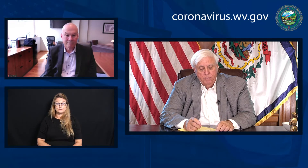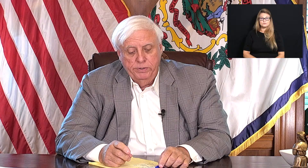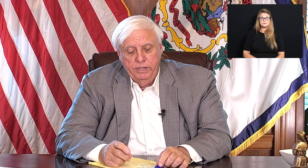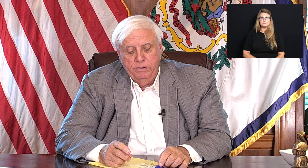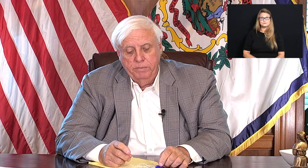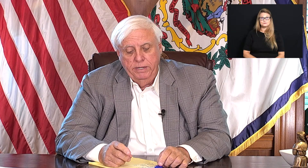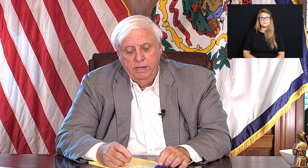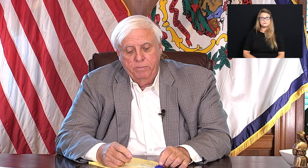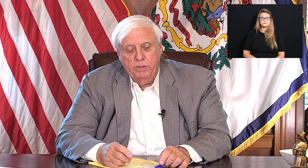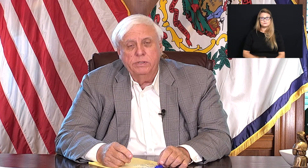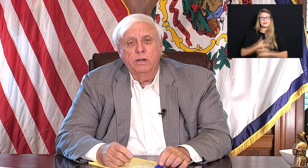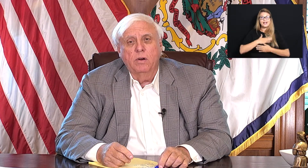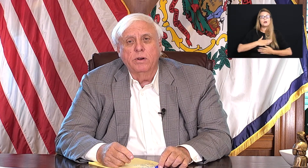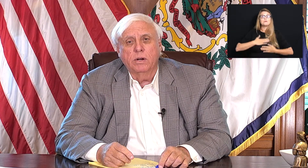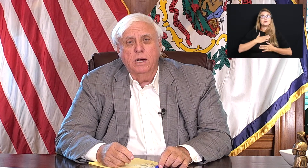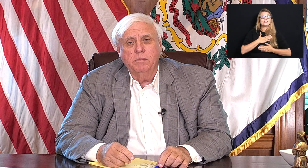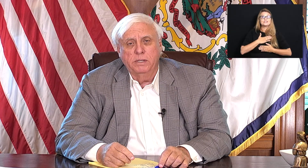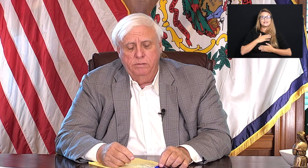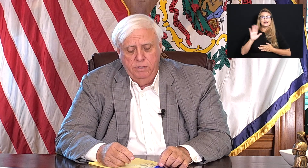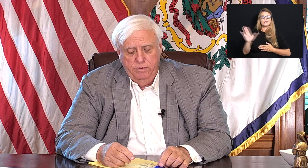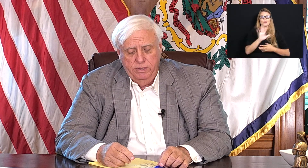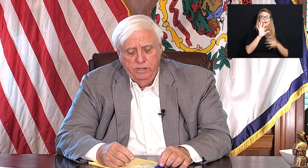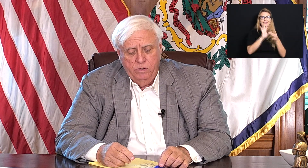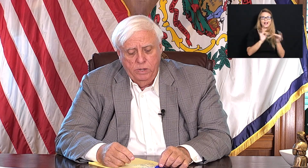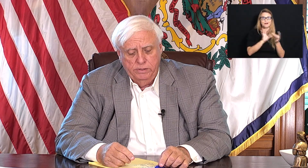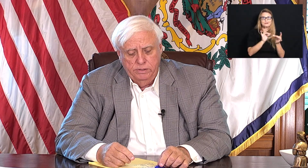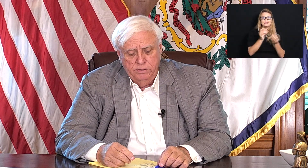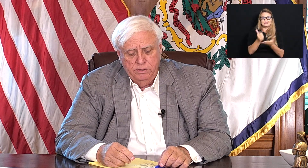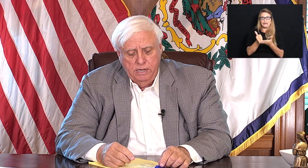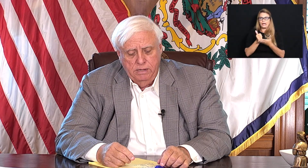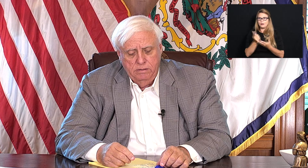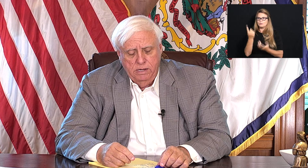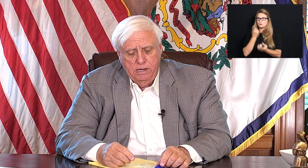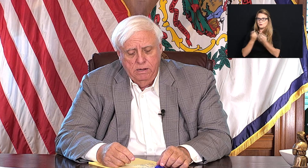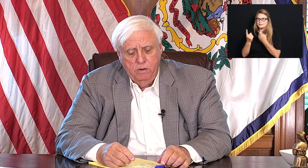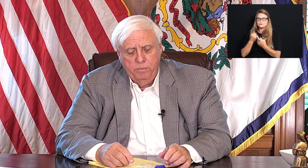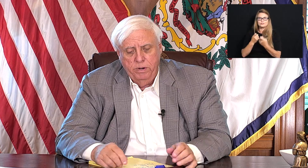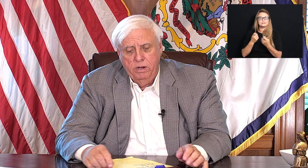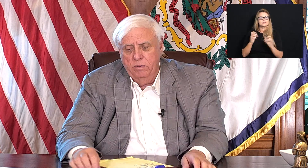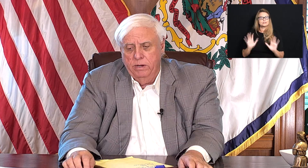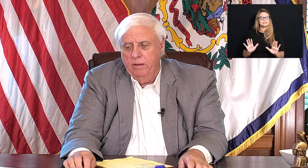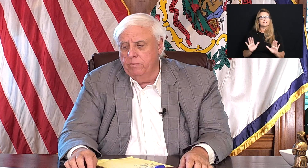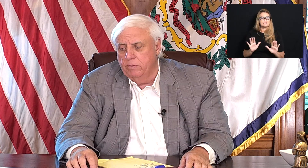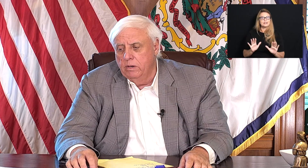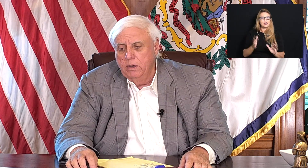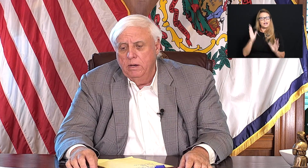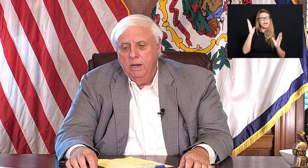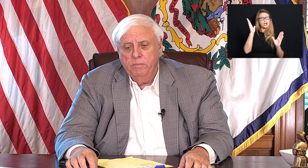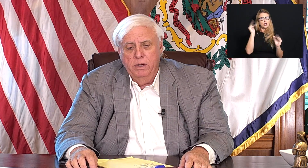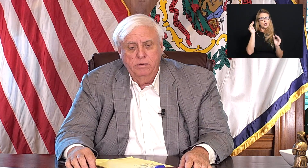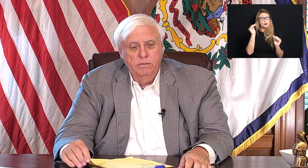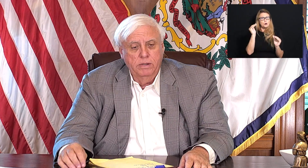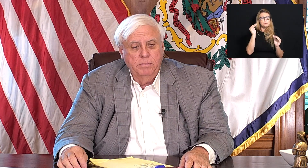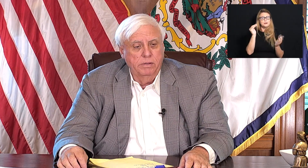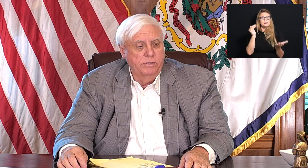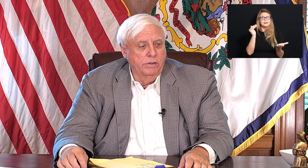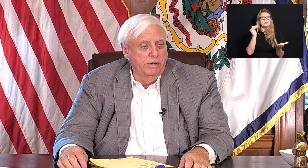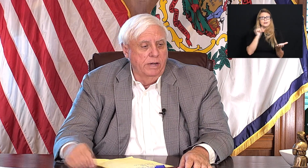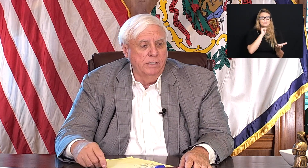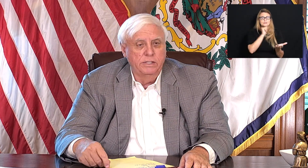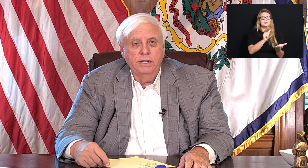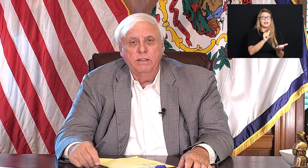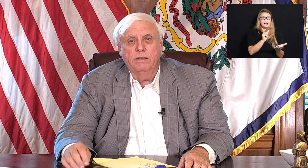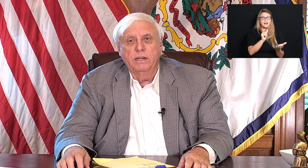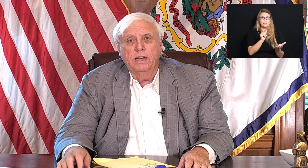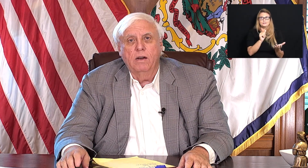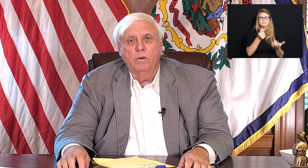Well, I appreciate the media. I appreciate all your comments and everything and questions, and I hope that I'm not surely